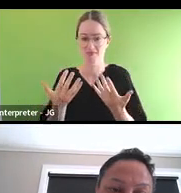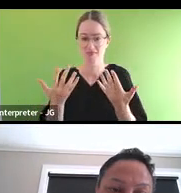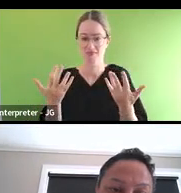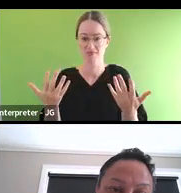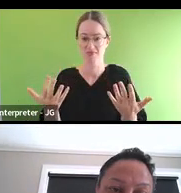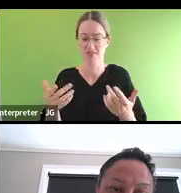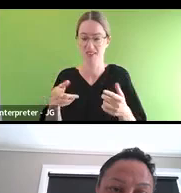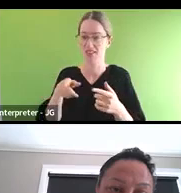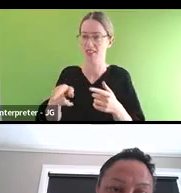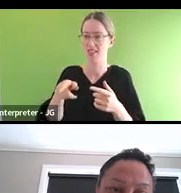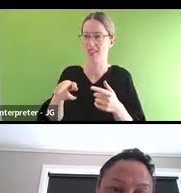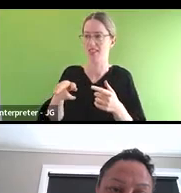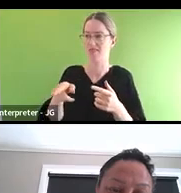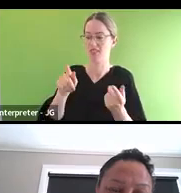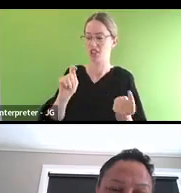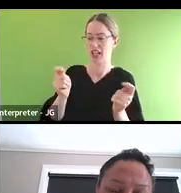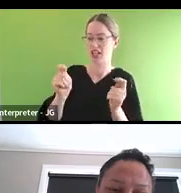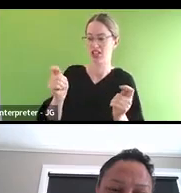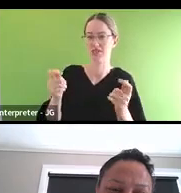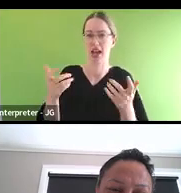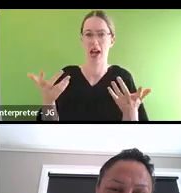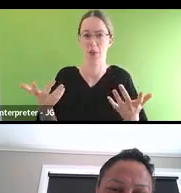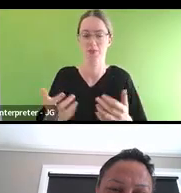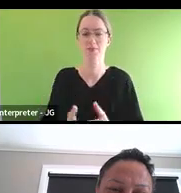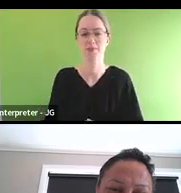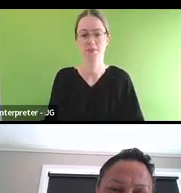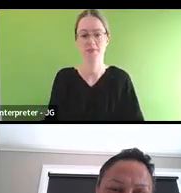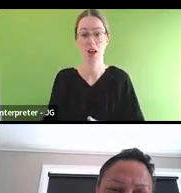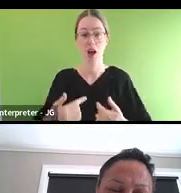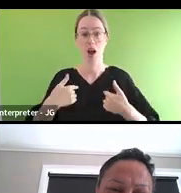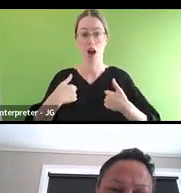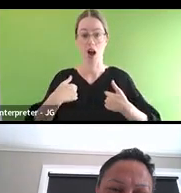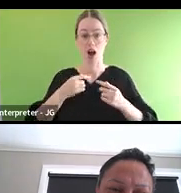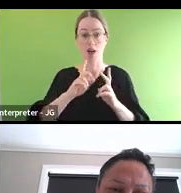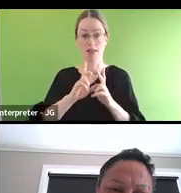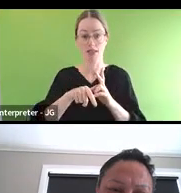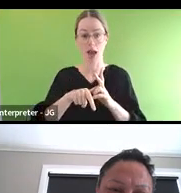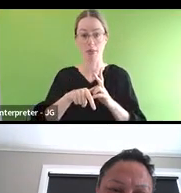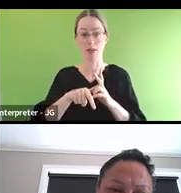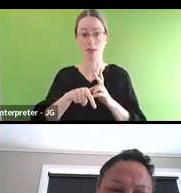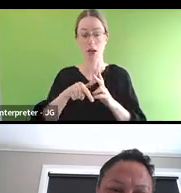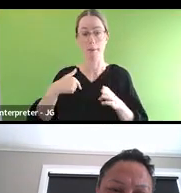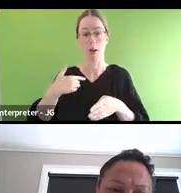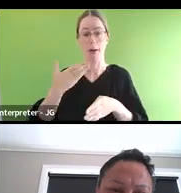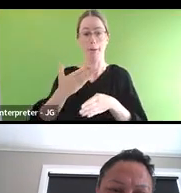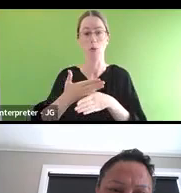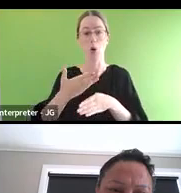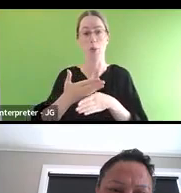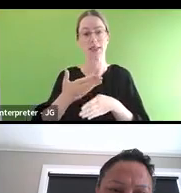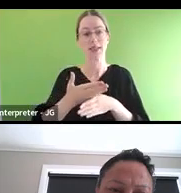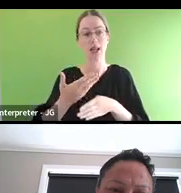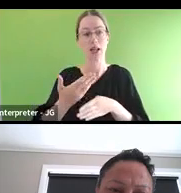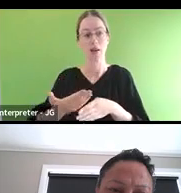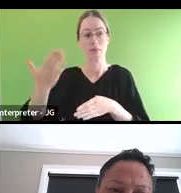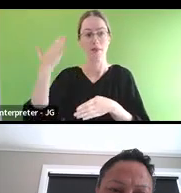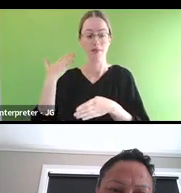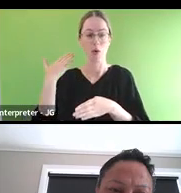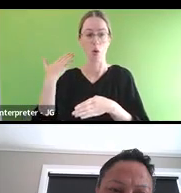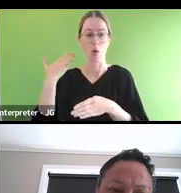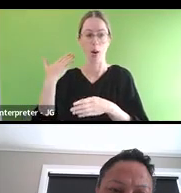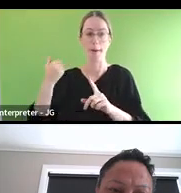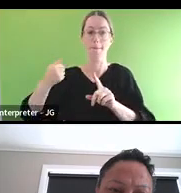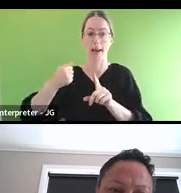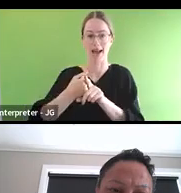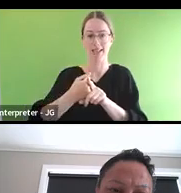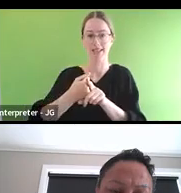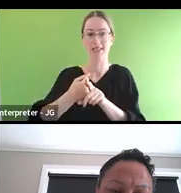iteration to be any different? For me, I am disabled. My employment has previously been affected by my